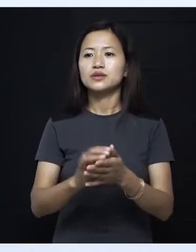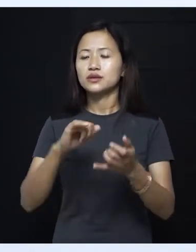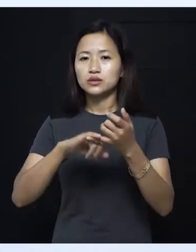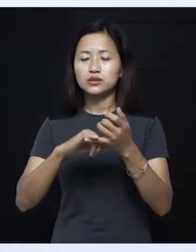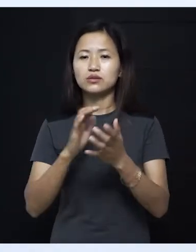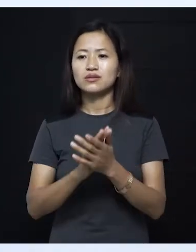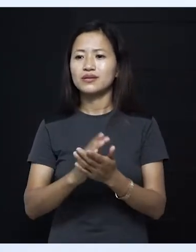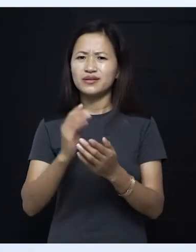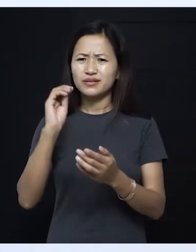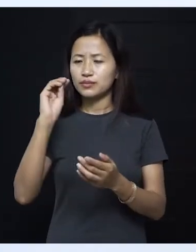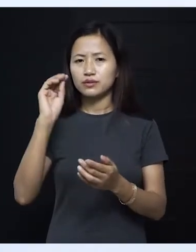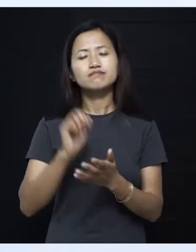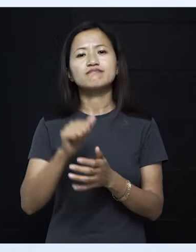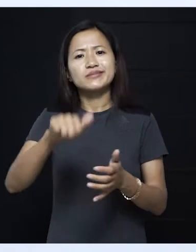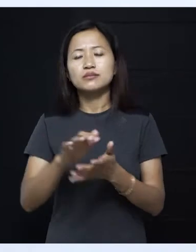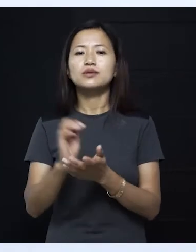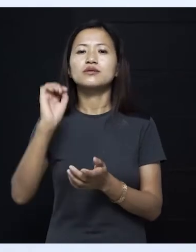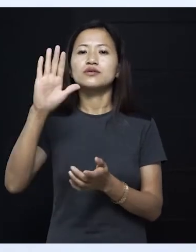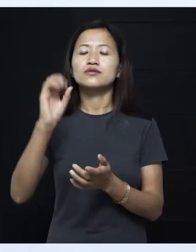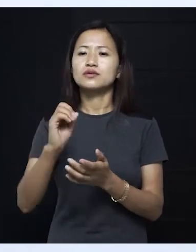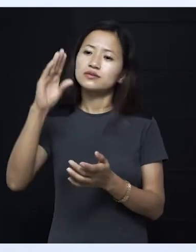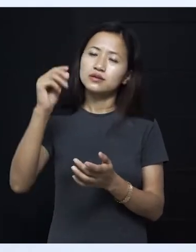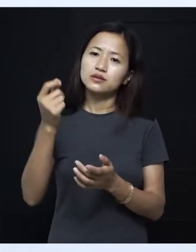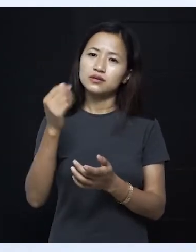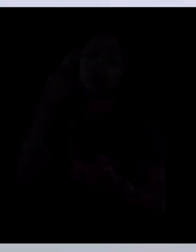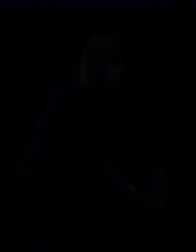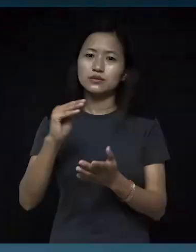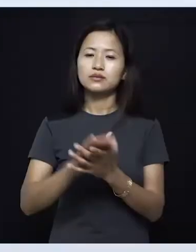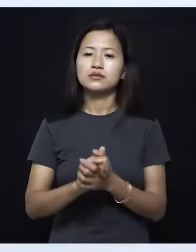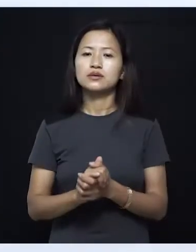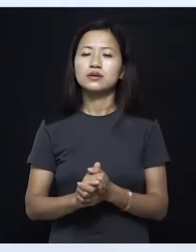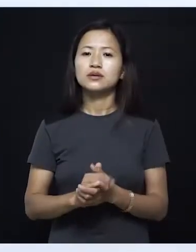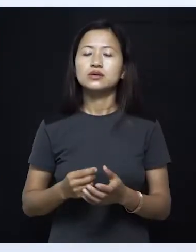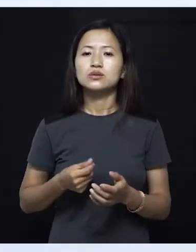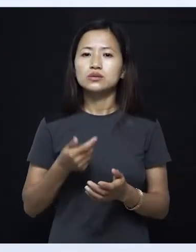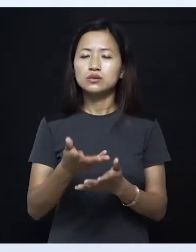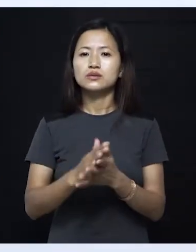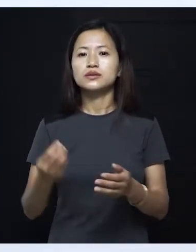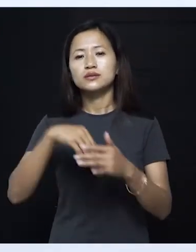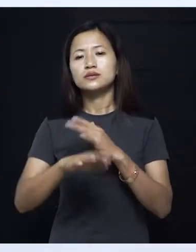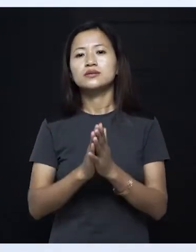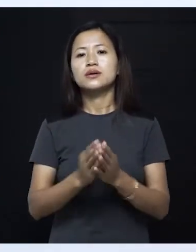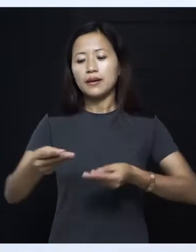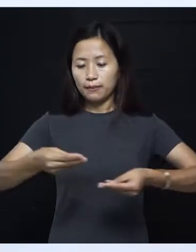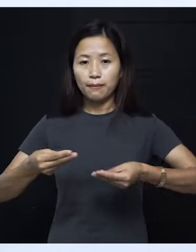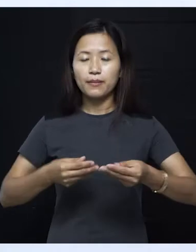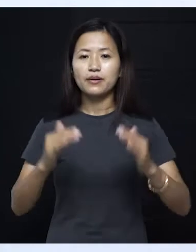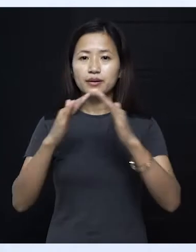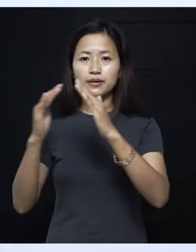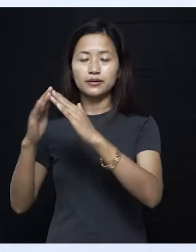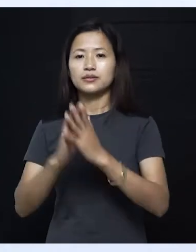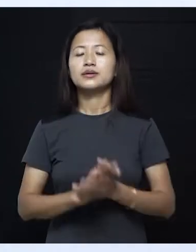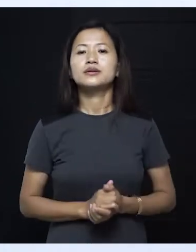it can be 50, or what we meant is lesser than the price that are being sold in the market. Okay, so that is called